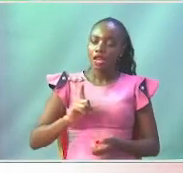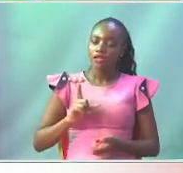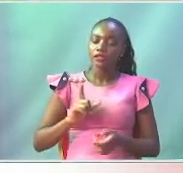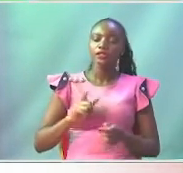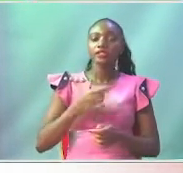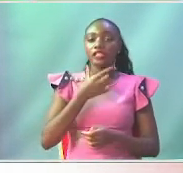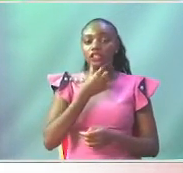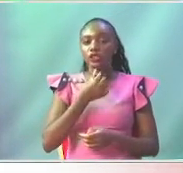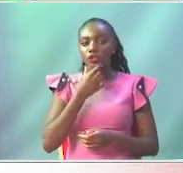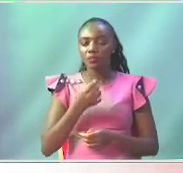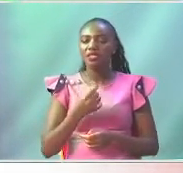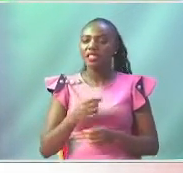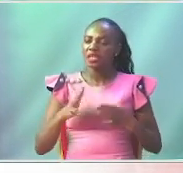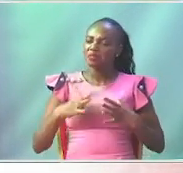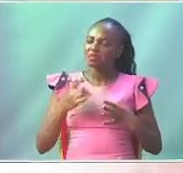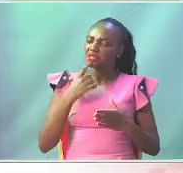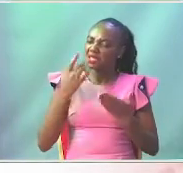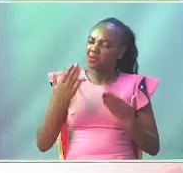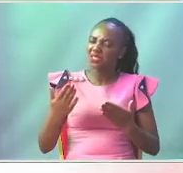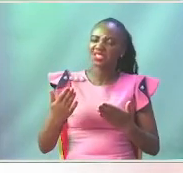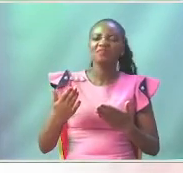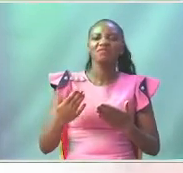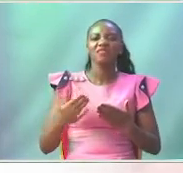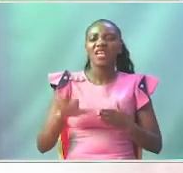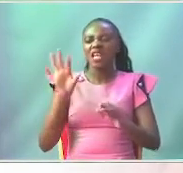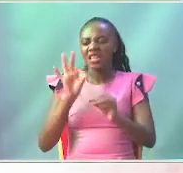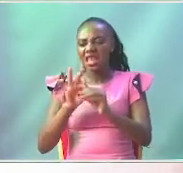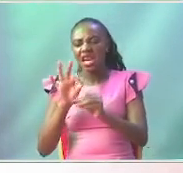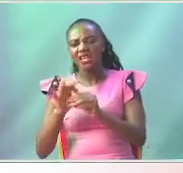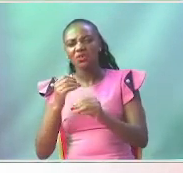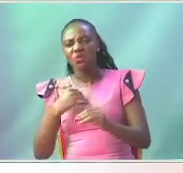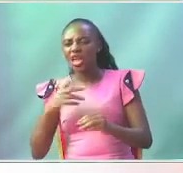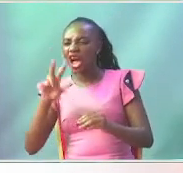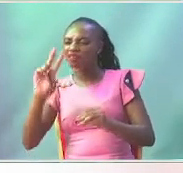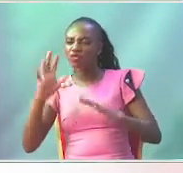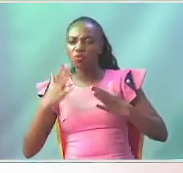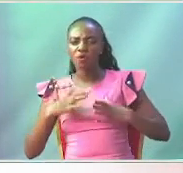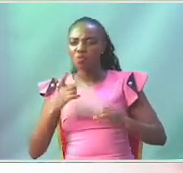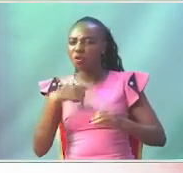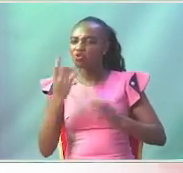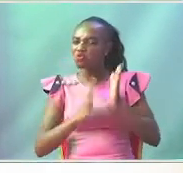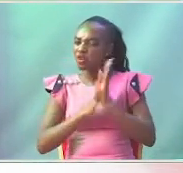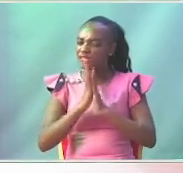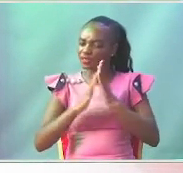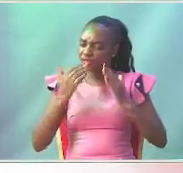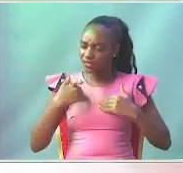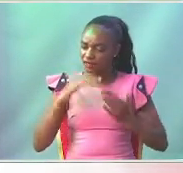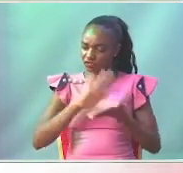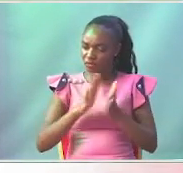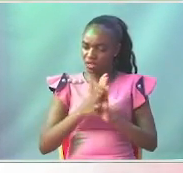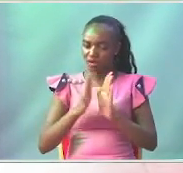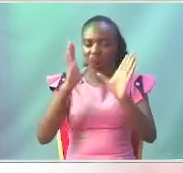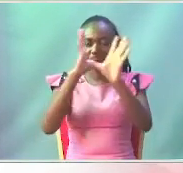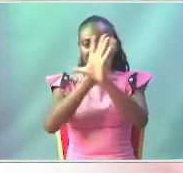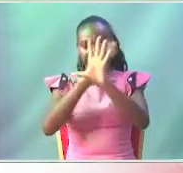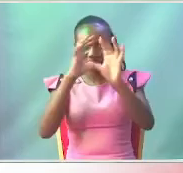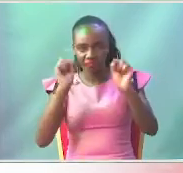that it is a two-horse race, and if I'm to get anywhere, I must join with